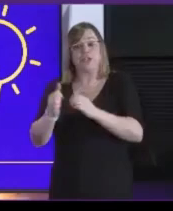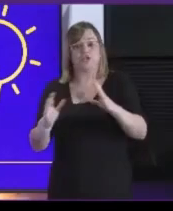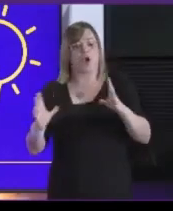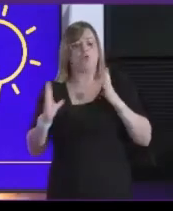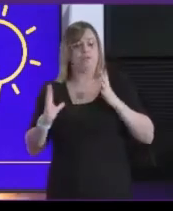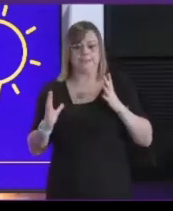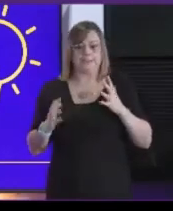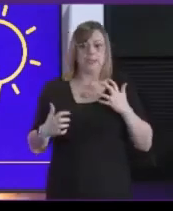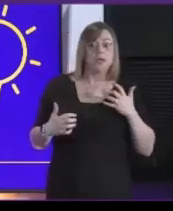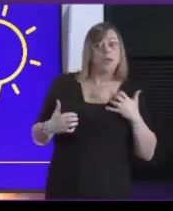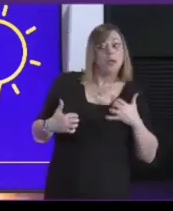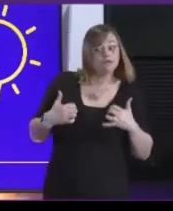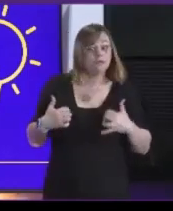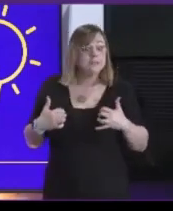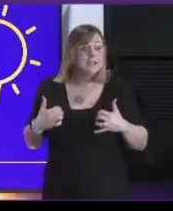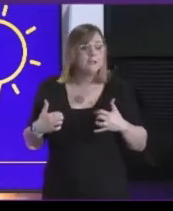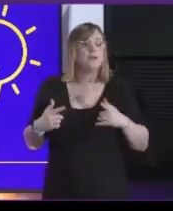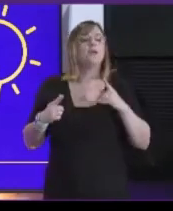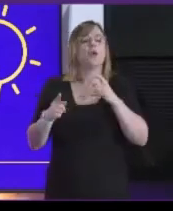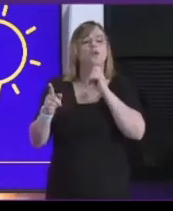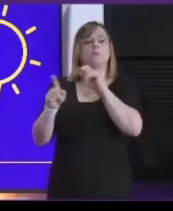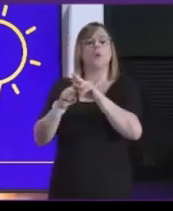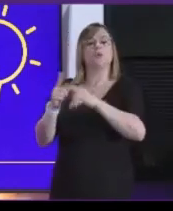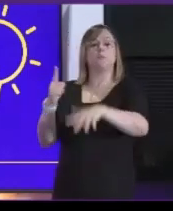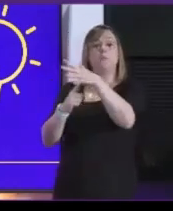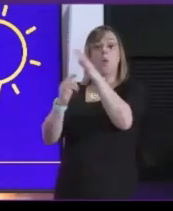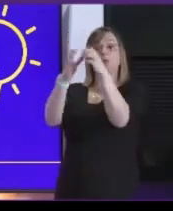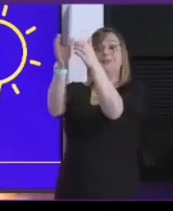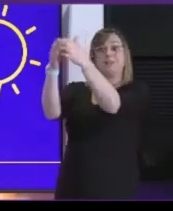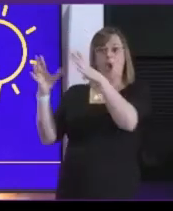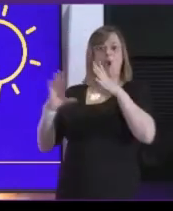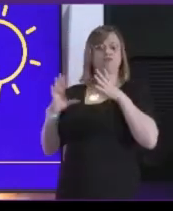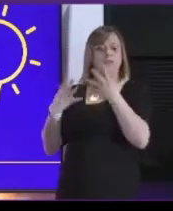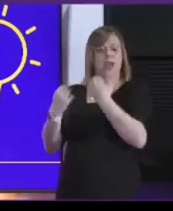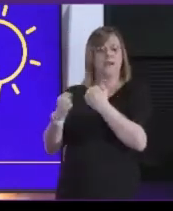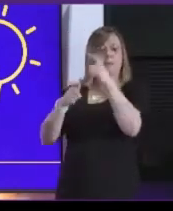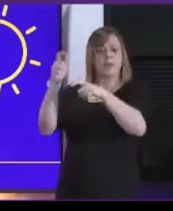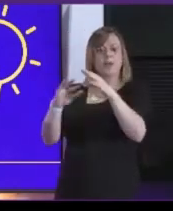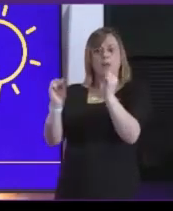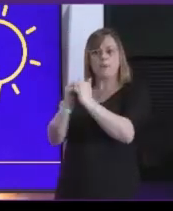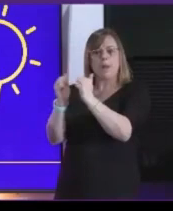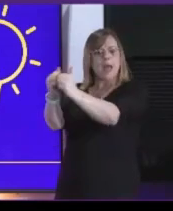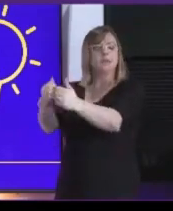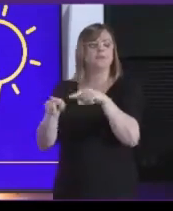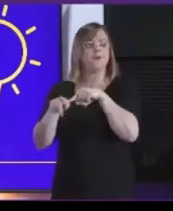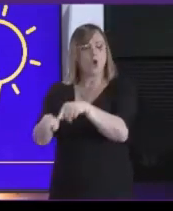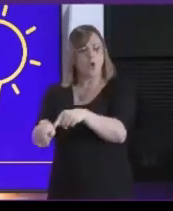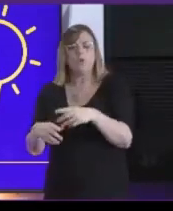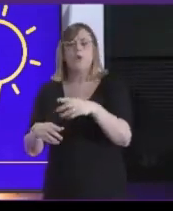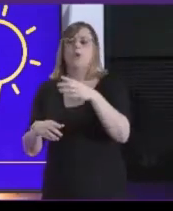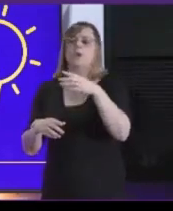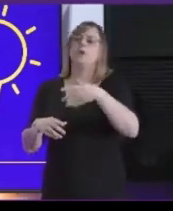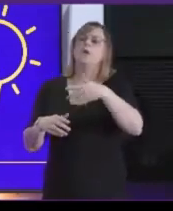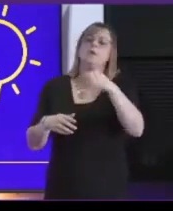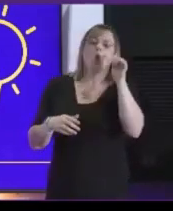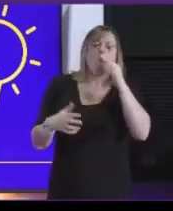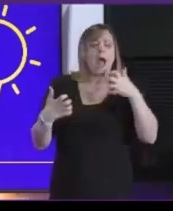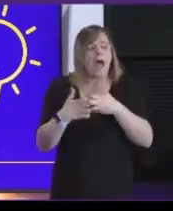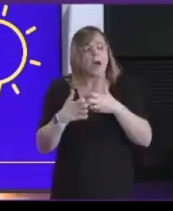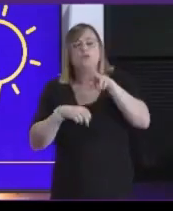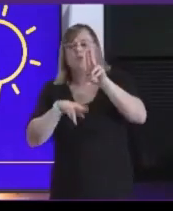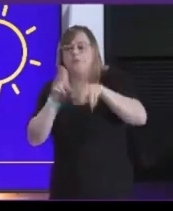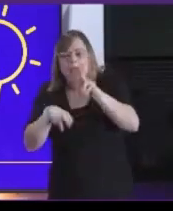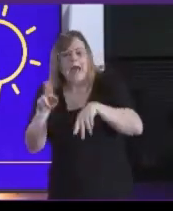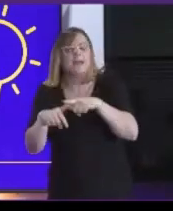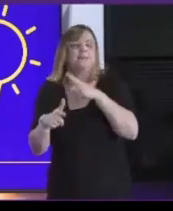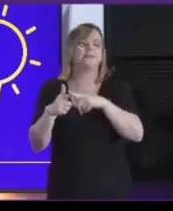there, interesting. At least the big players have people working on compliance. They are used to doing assessments. They are used